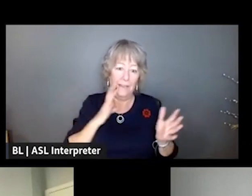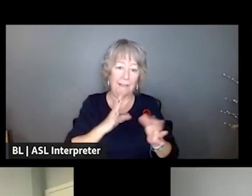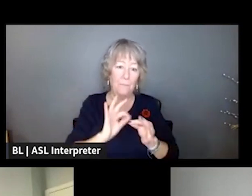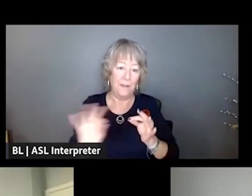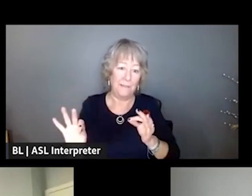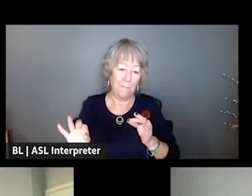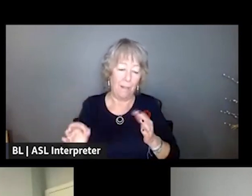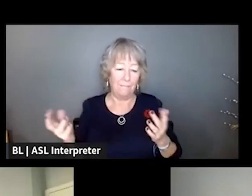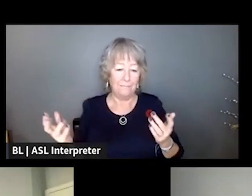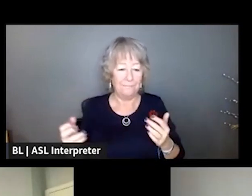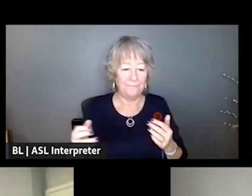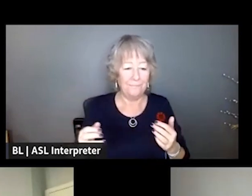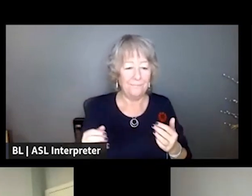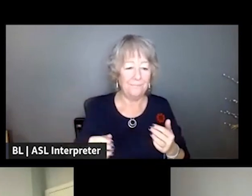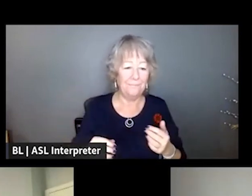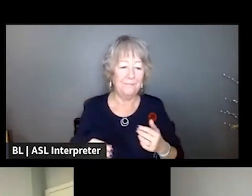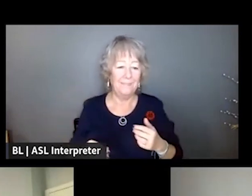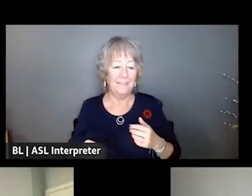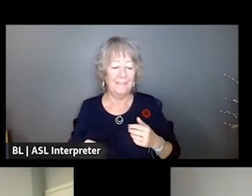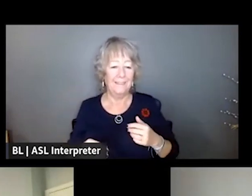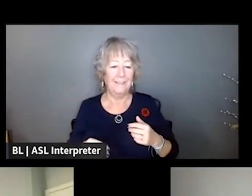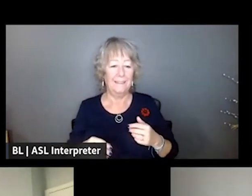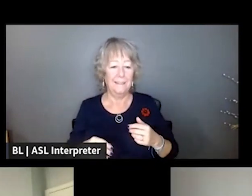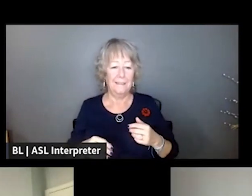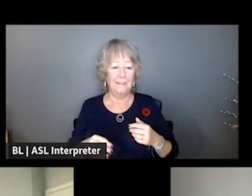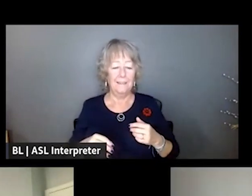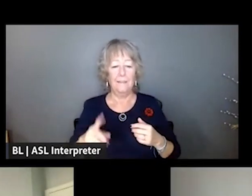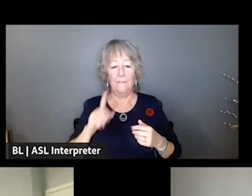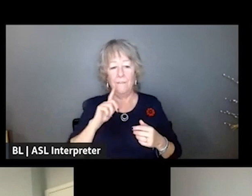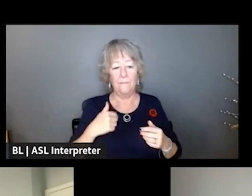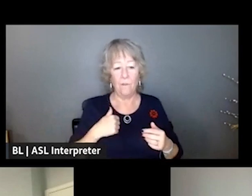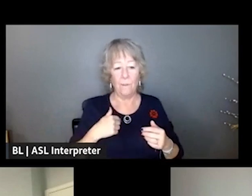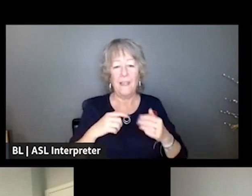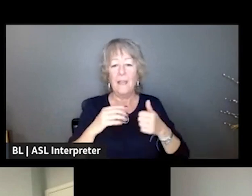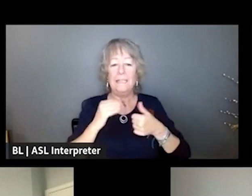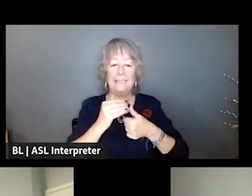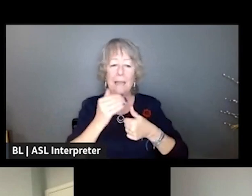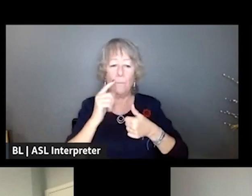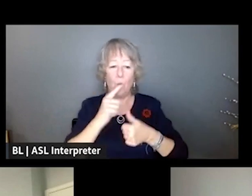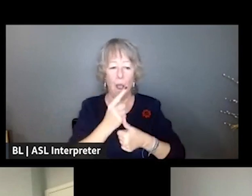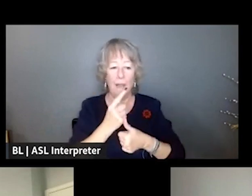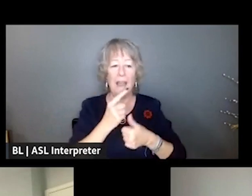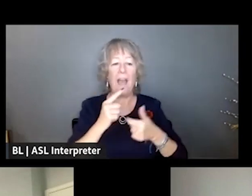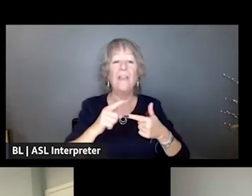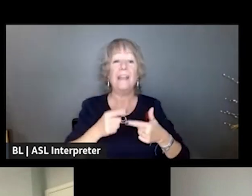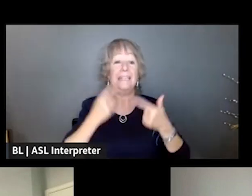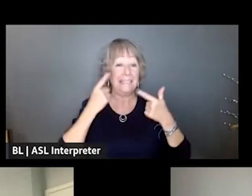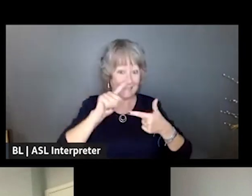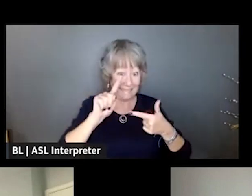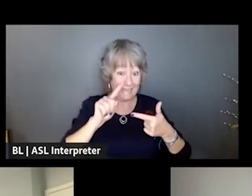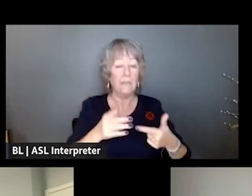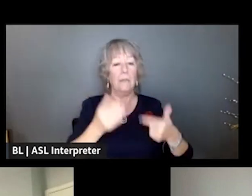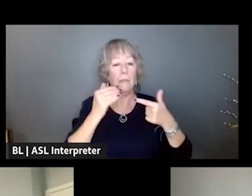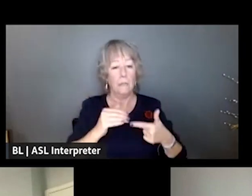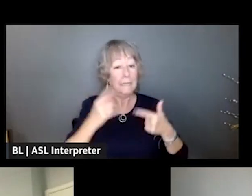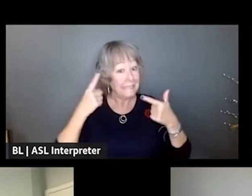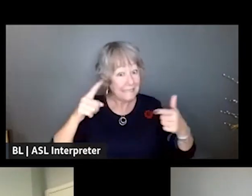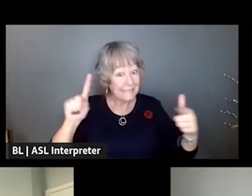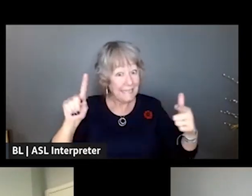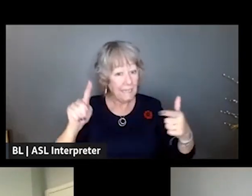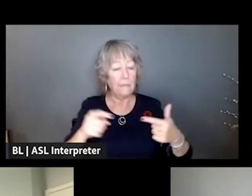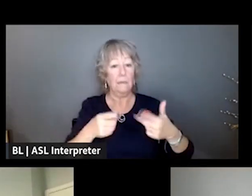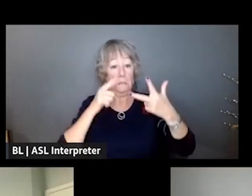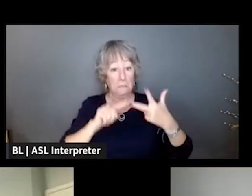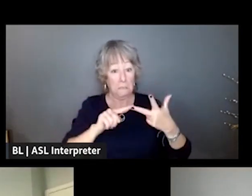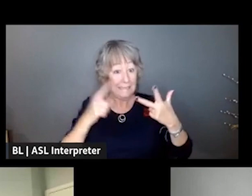nice. All right. X succeeded, right? So for me, it's like step one succeeded, and then I move on to the next. So I know that at least